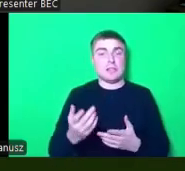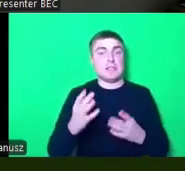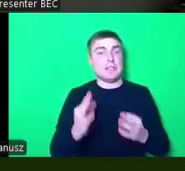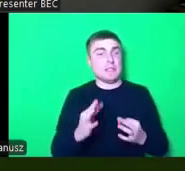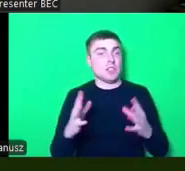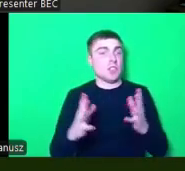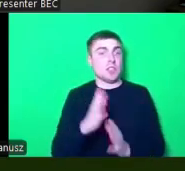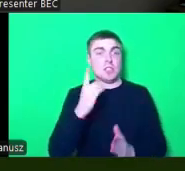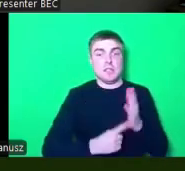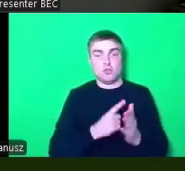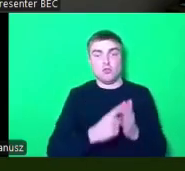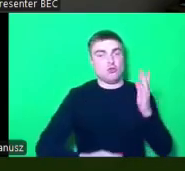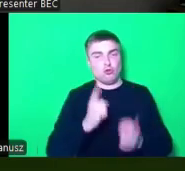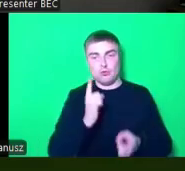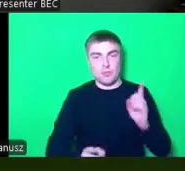species. So